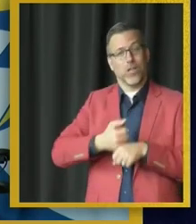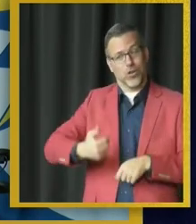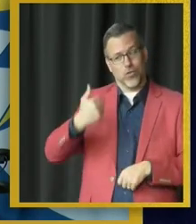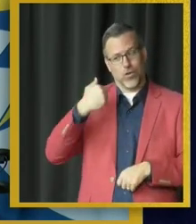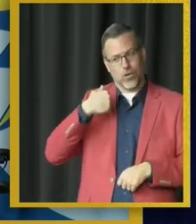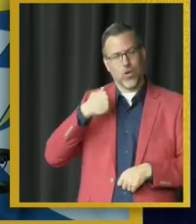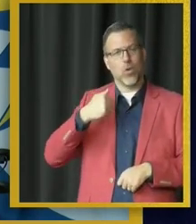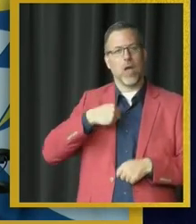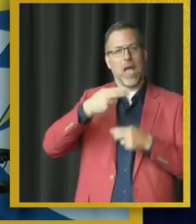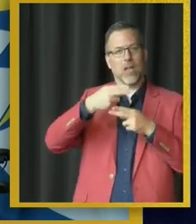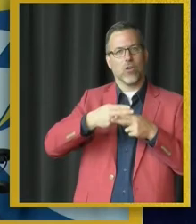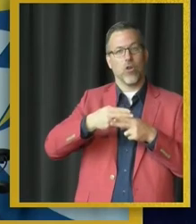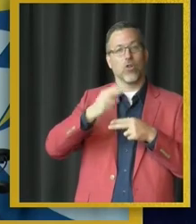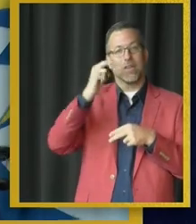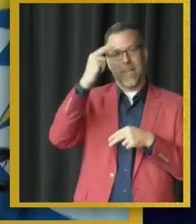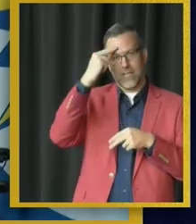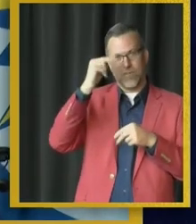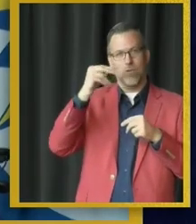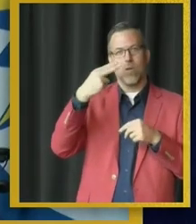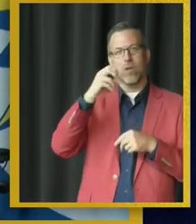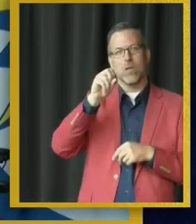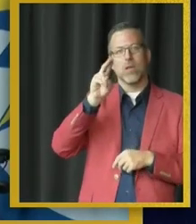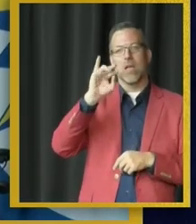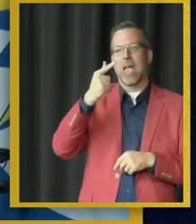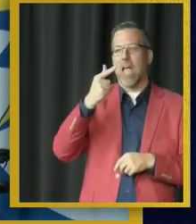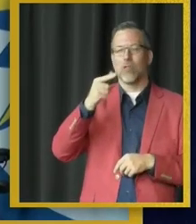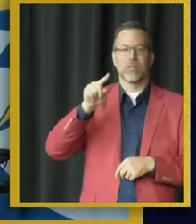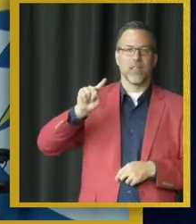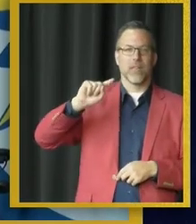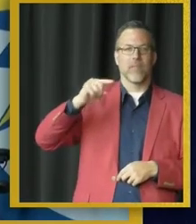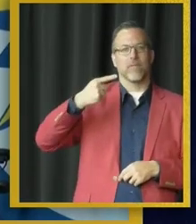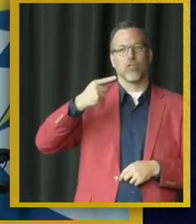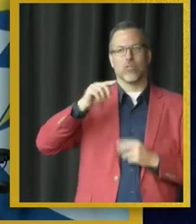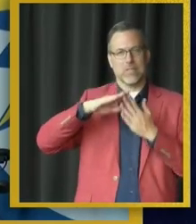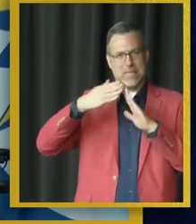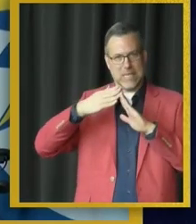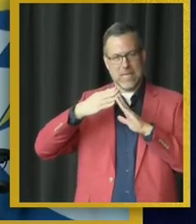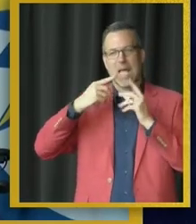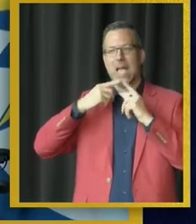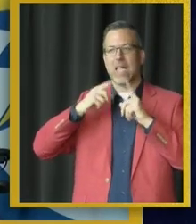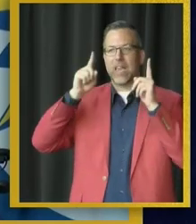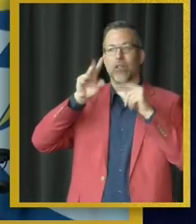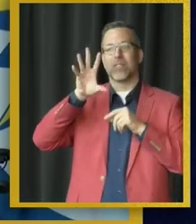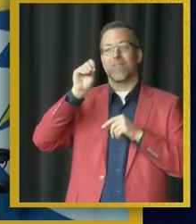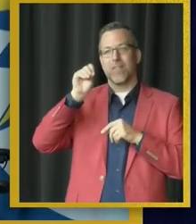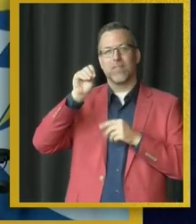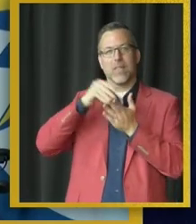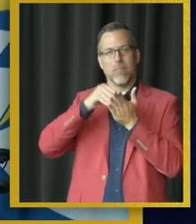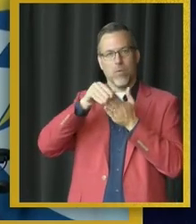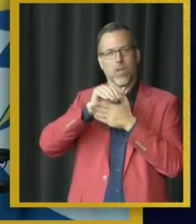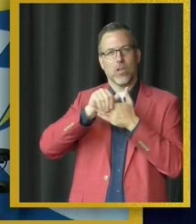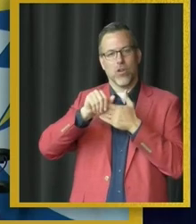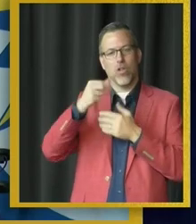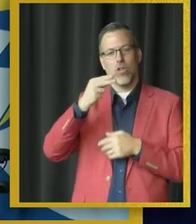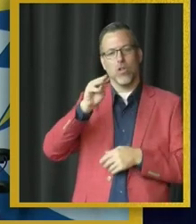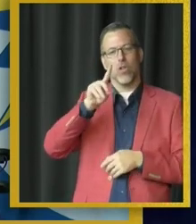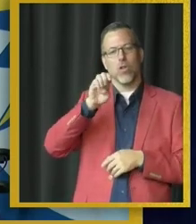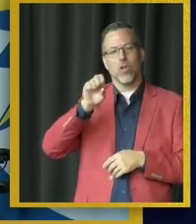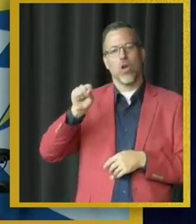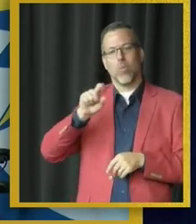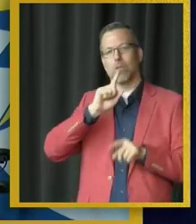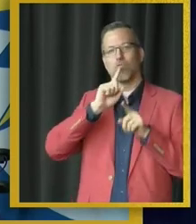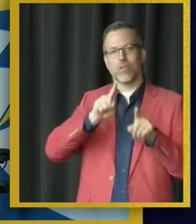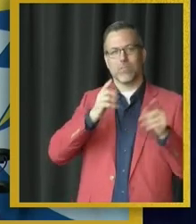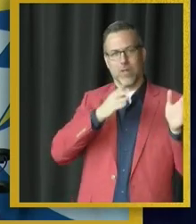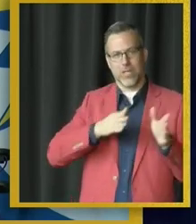a housing-first city and announced an ambitious $50 million homeless response plan that finally